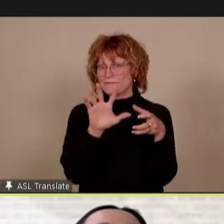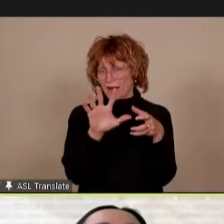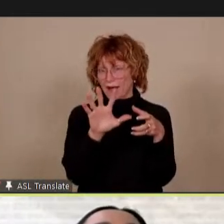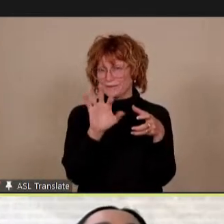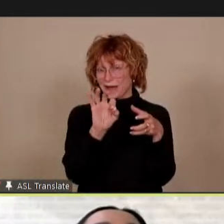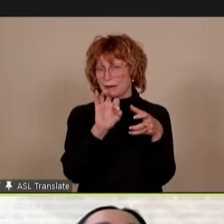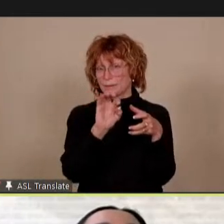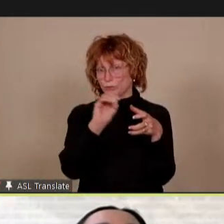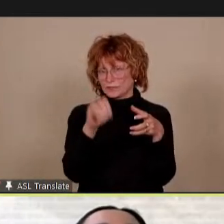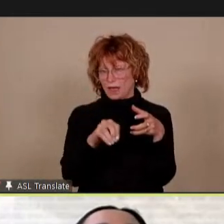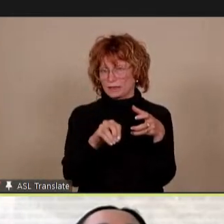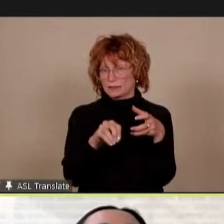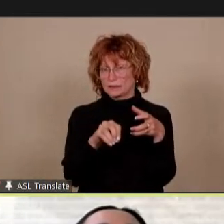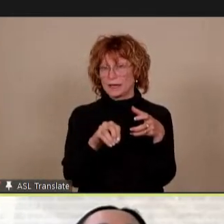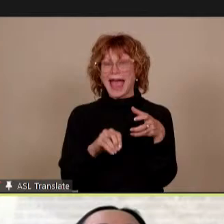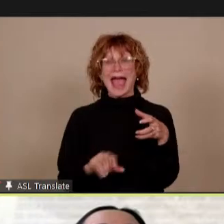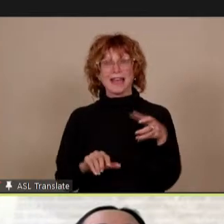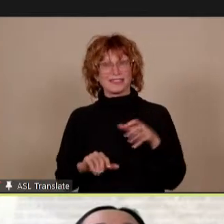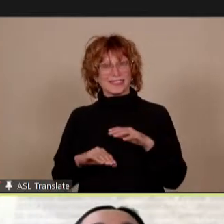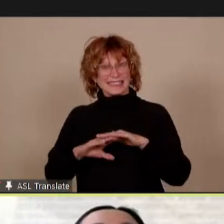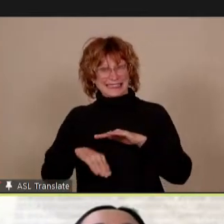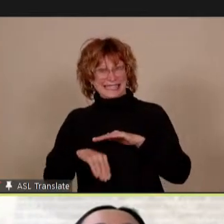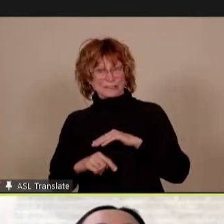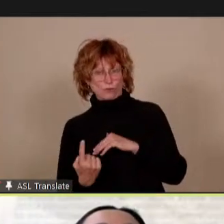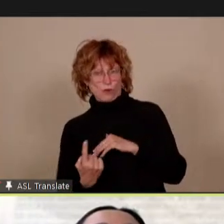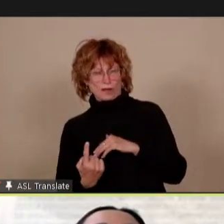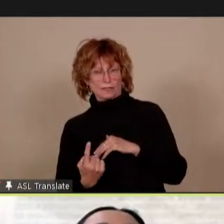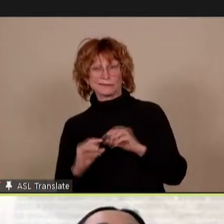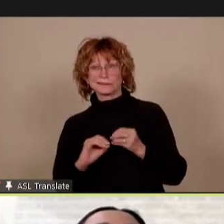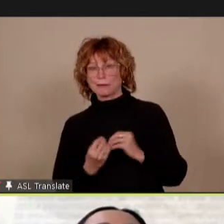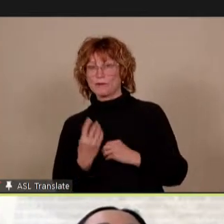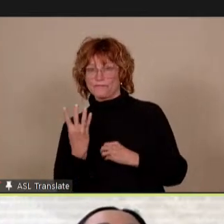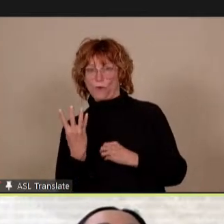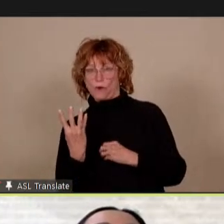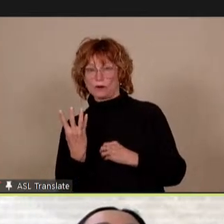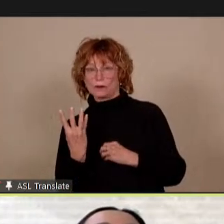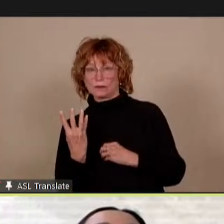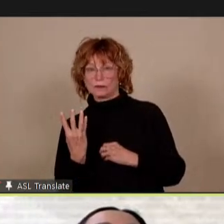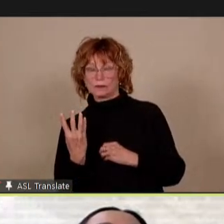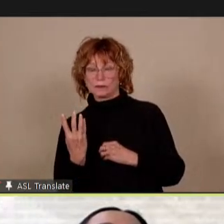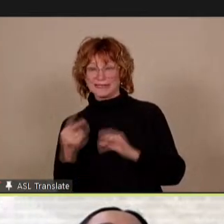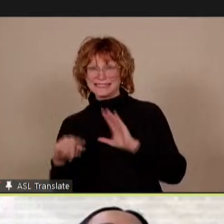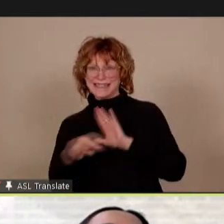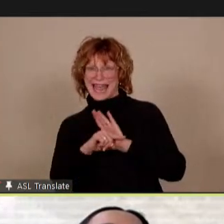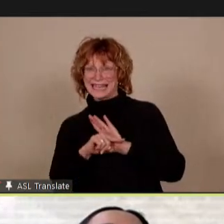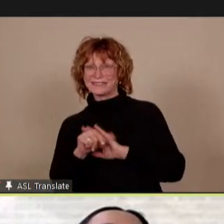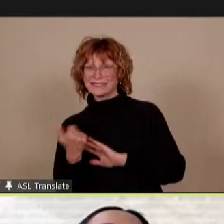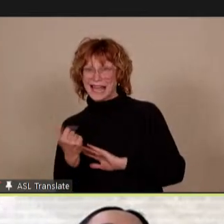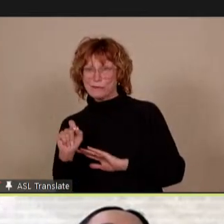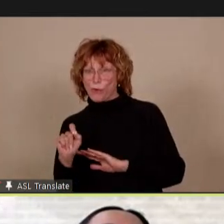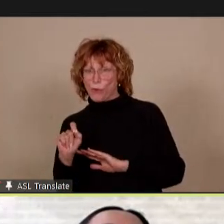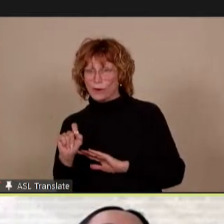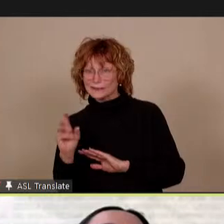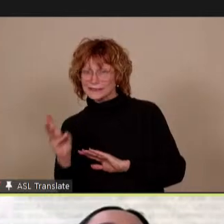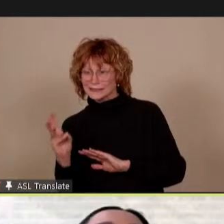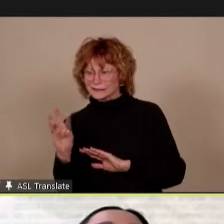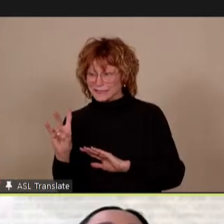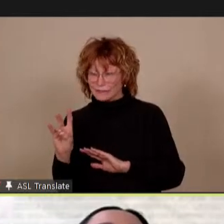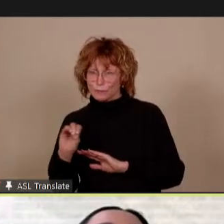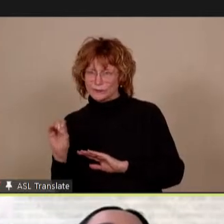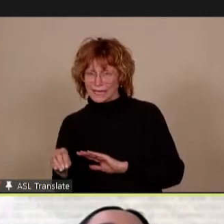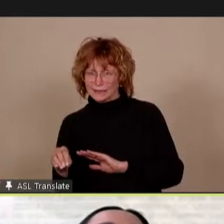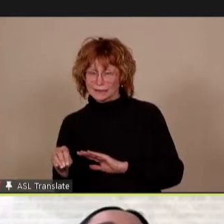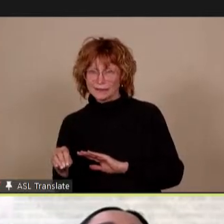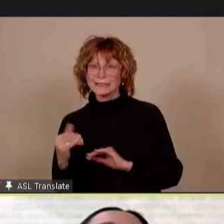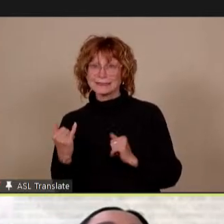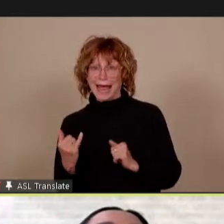12.59%, and the least populated district, that's District 4 at negative 10.67%. We take the spread